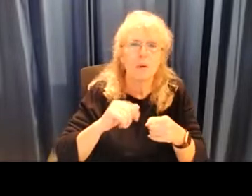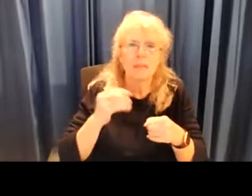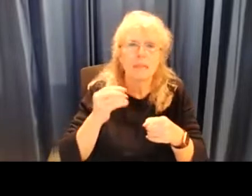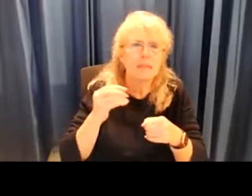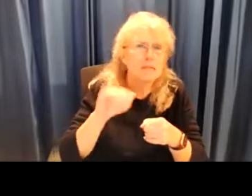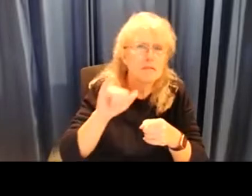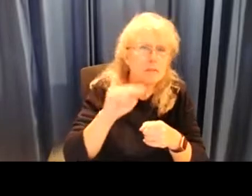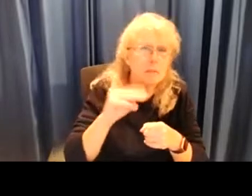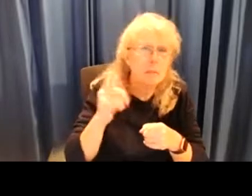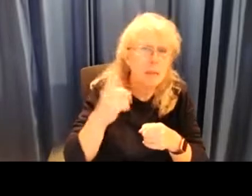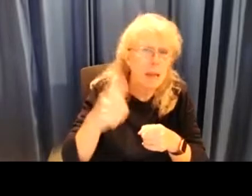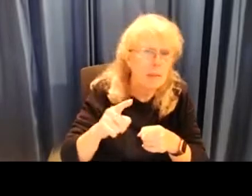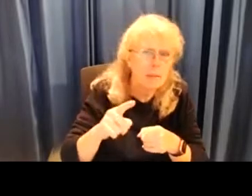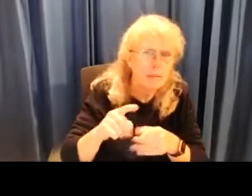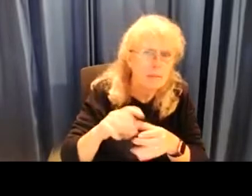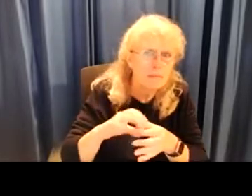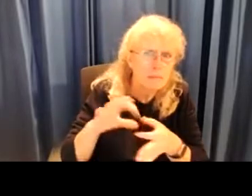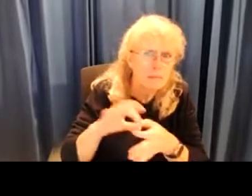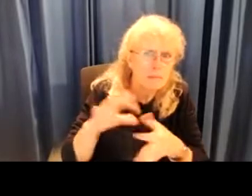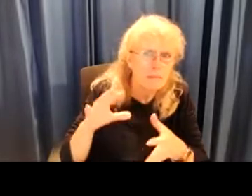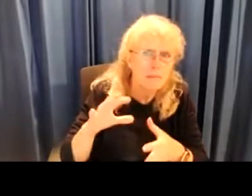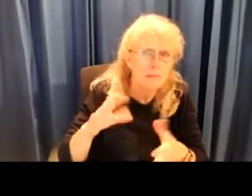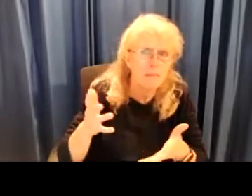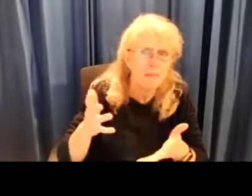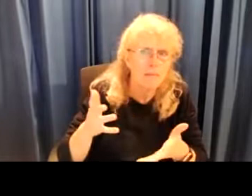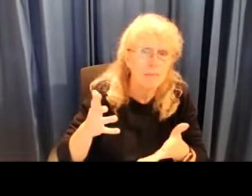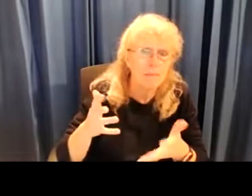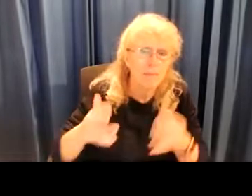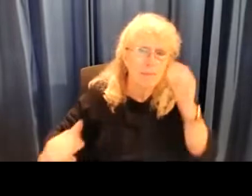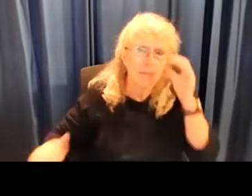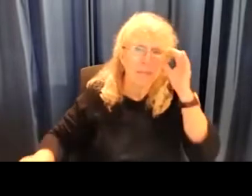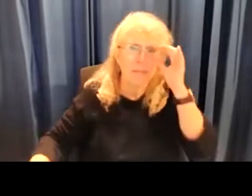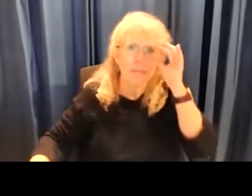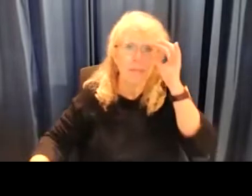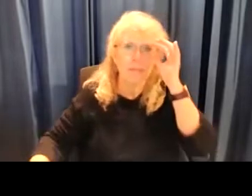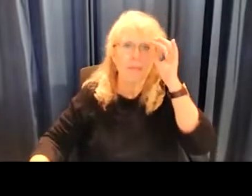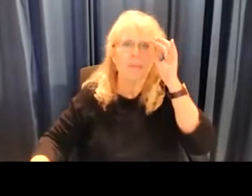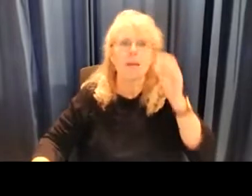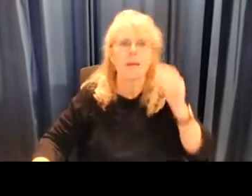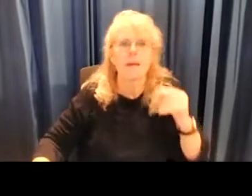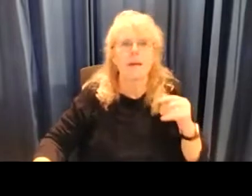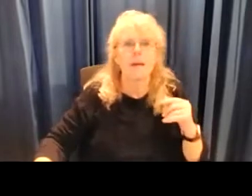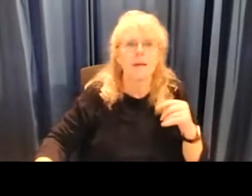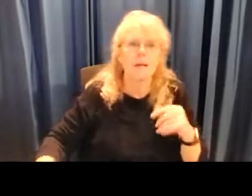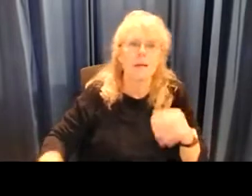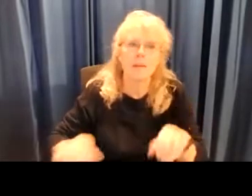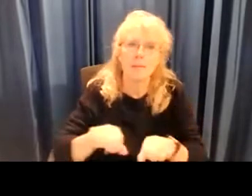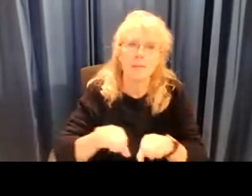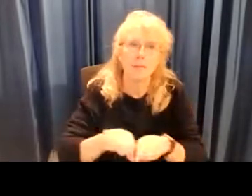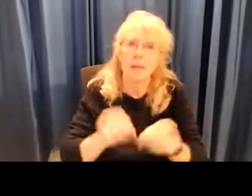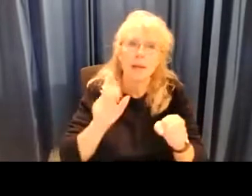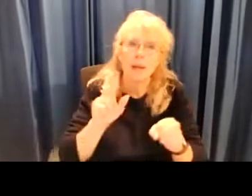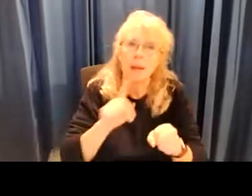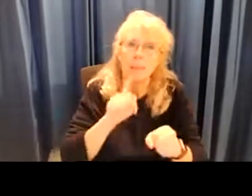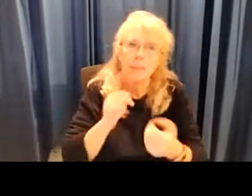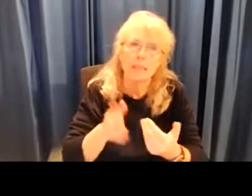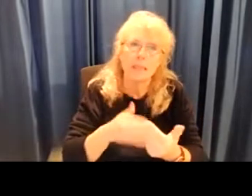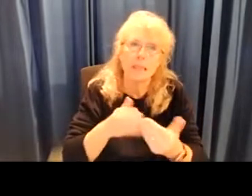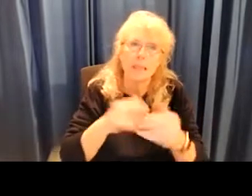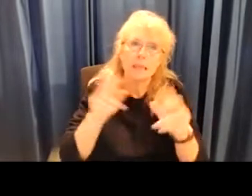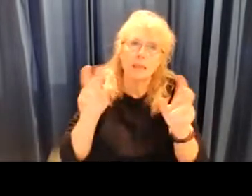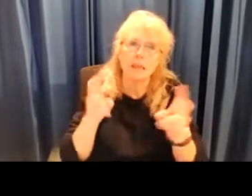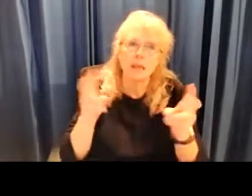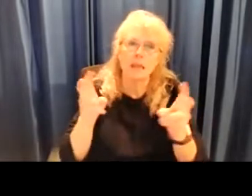breaking up is easy for me. I'll take out my